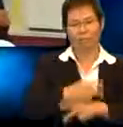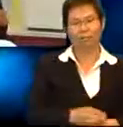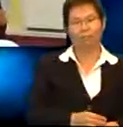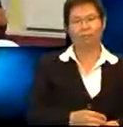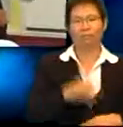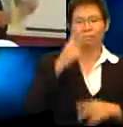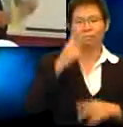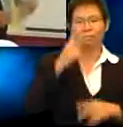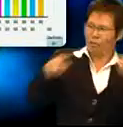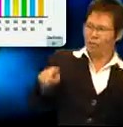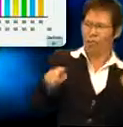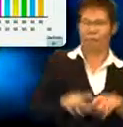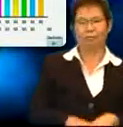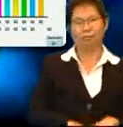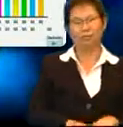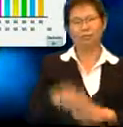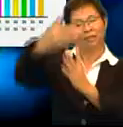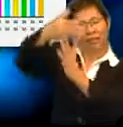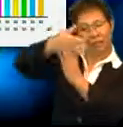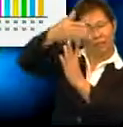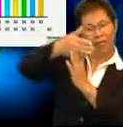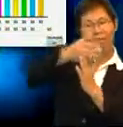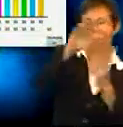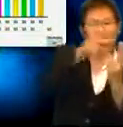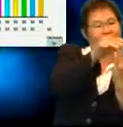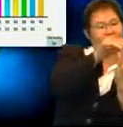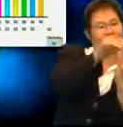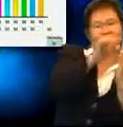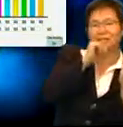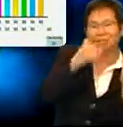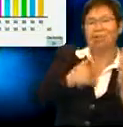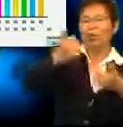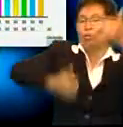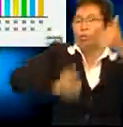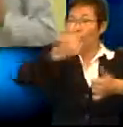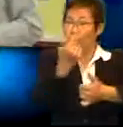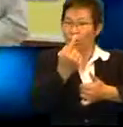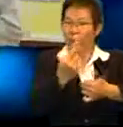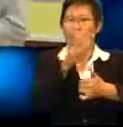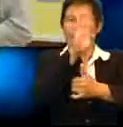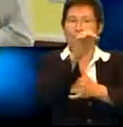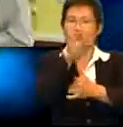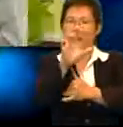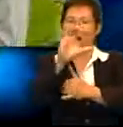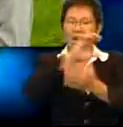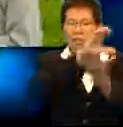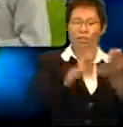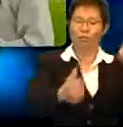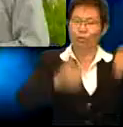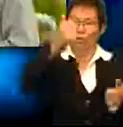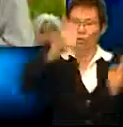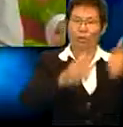carefully. They are different. Can anyone tell me which one is a bar